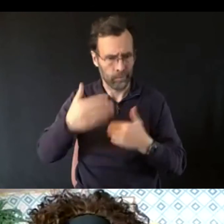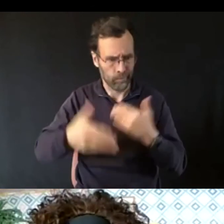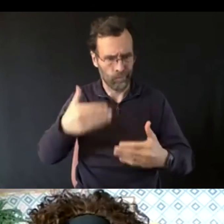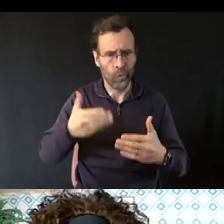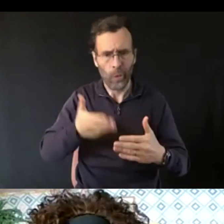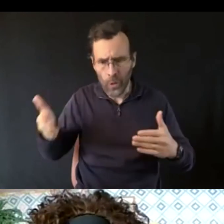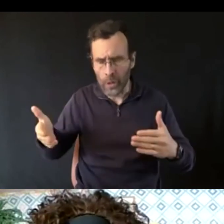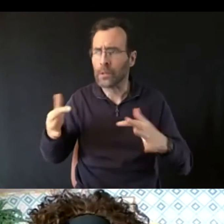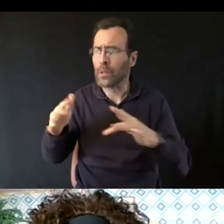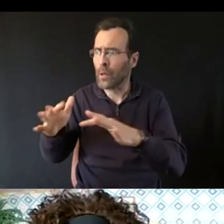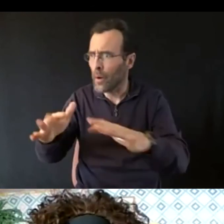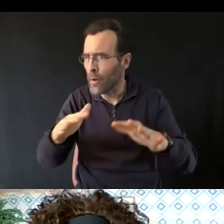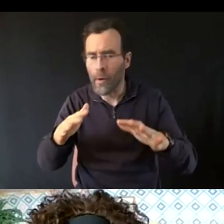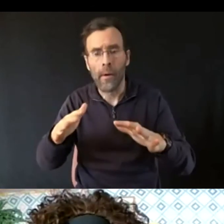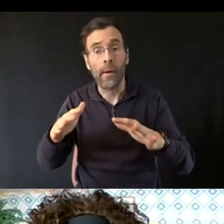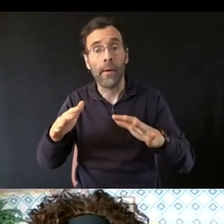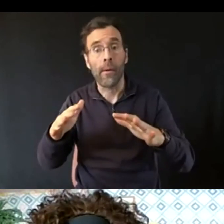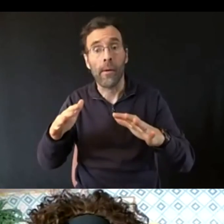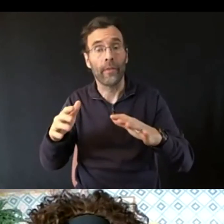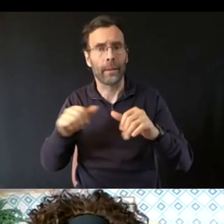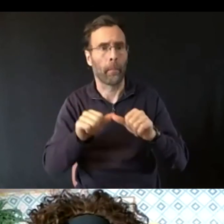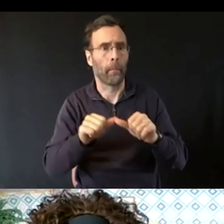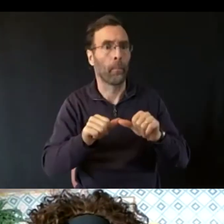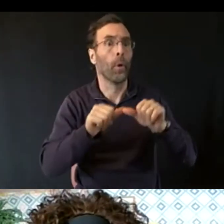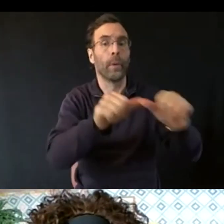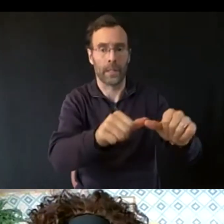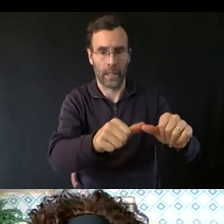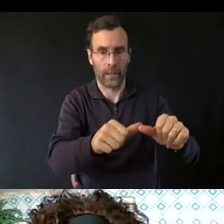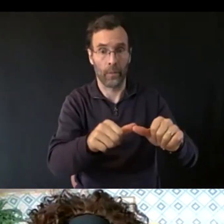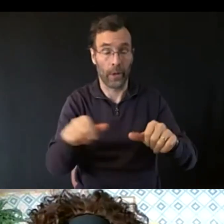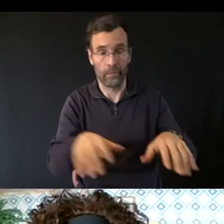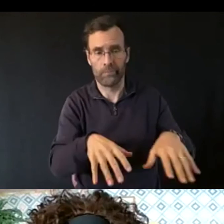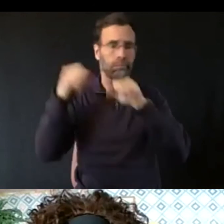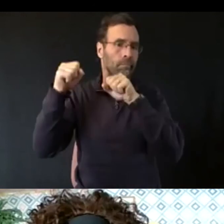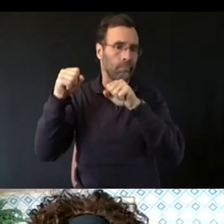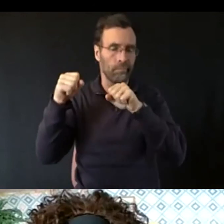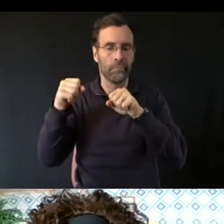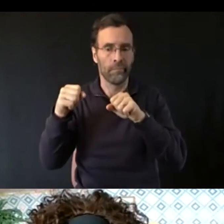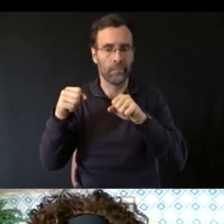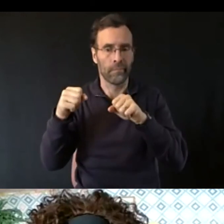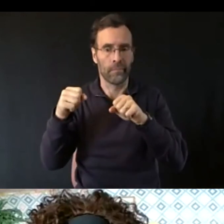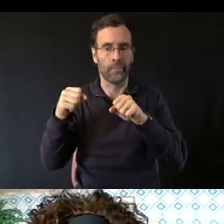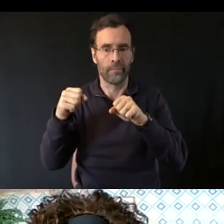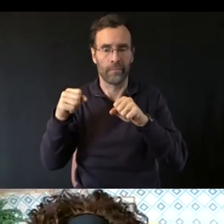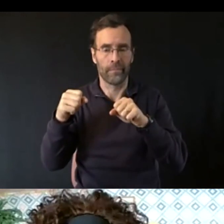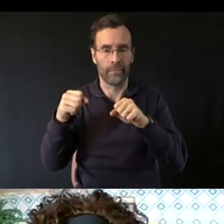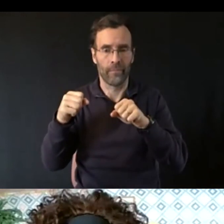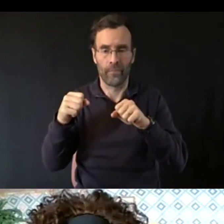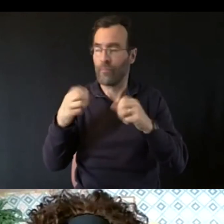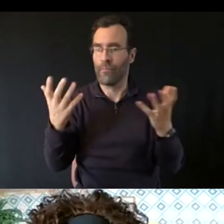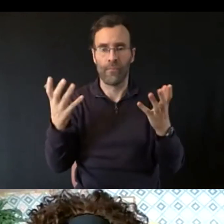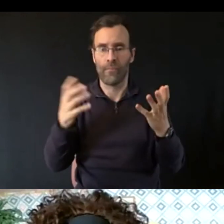go to like permanency, you know, where then it's like it's like